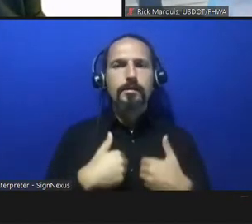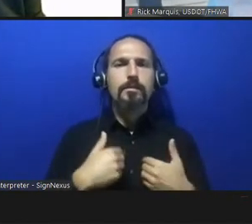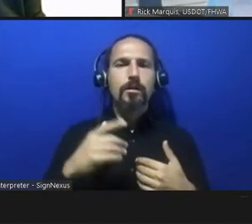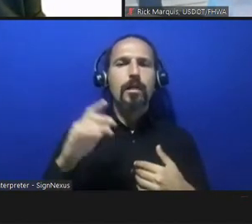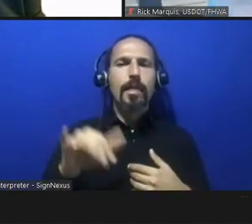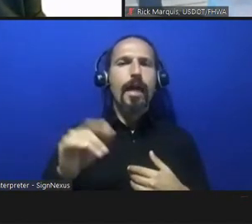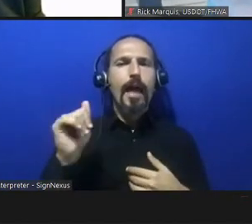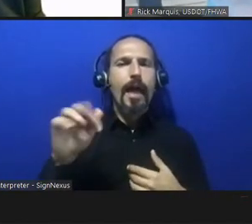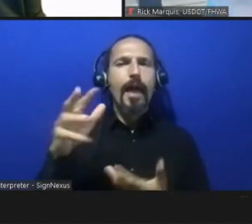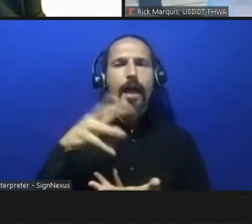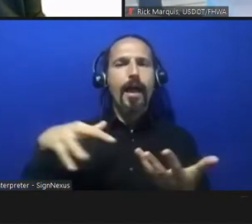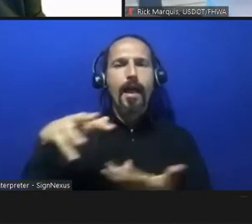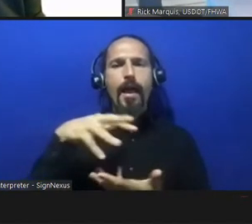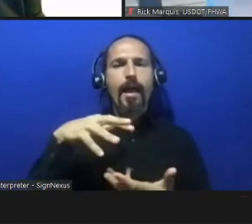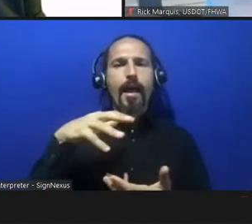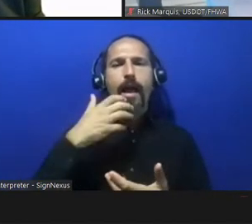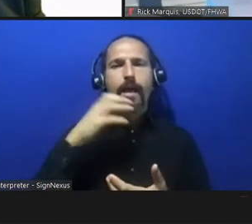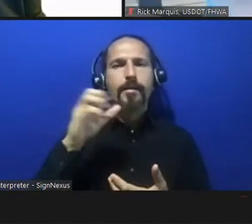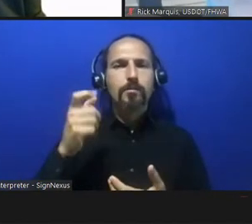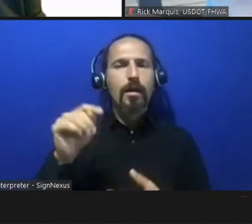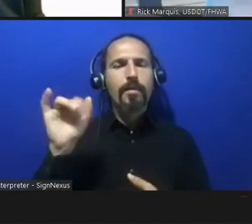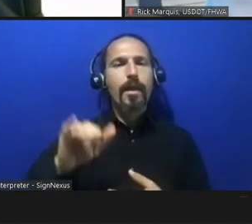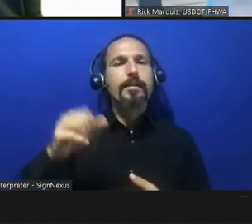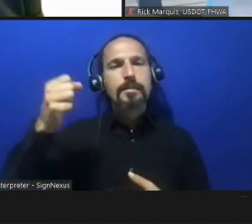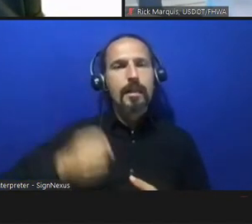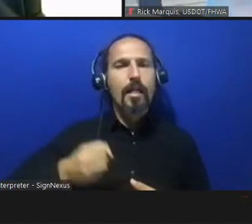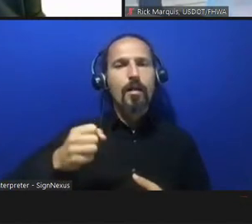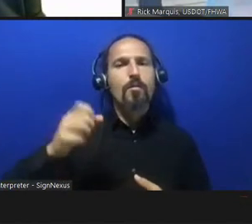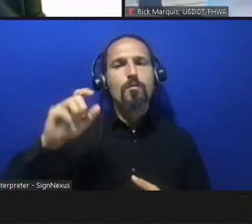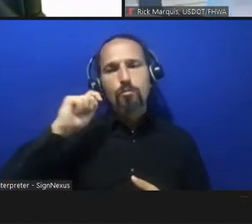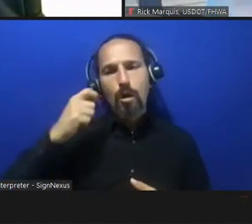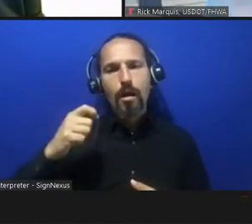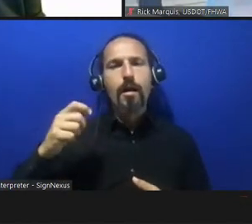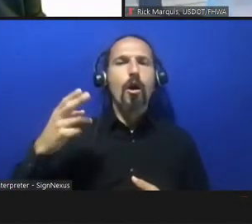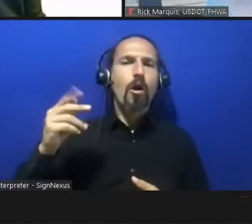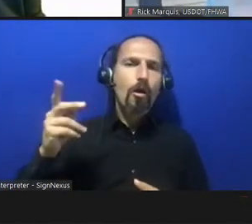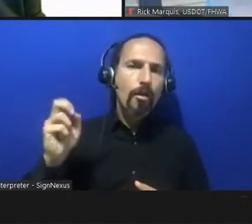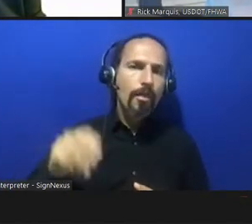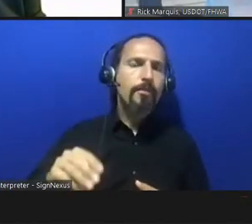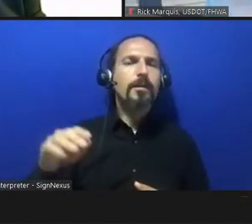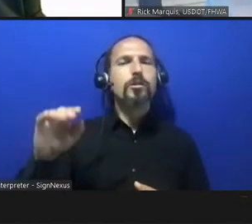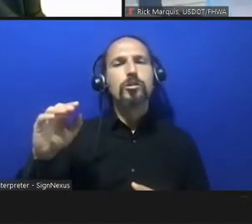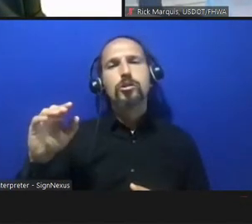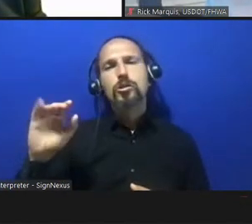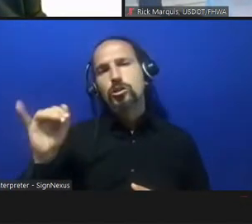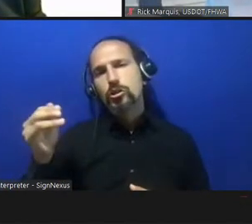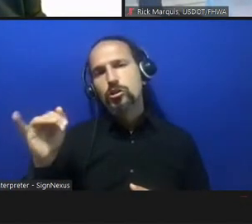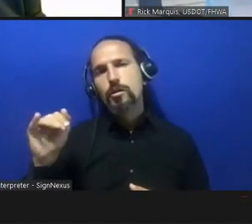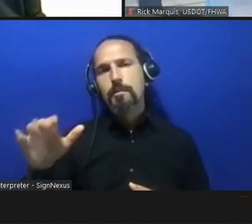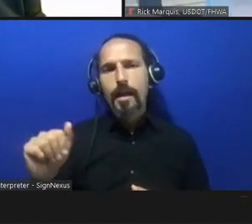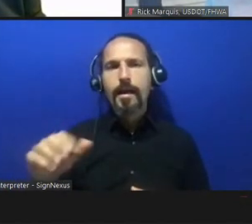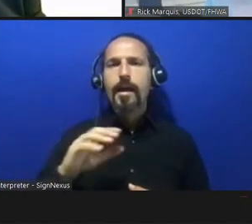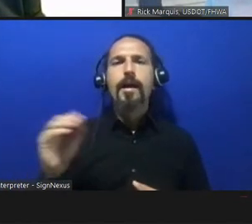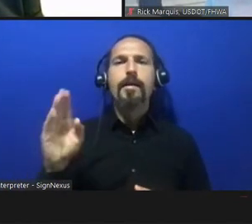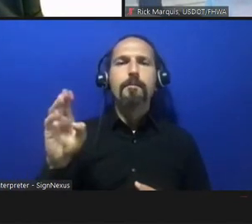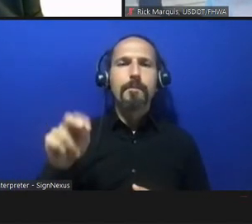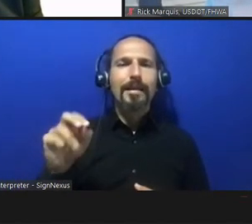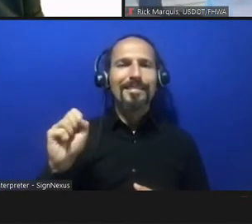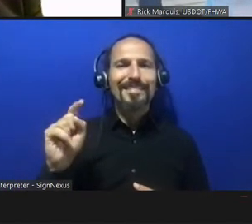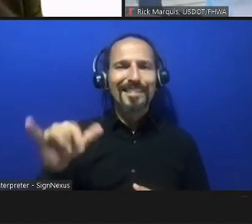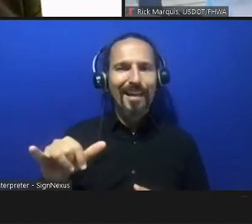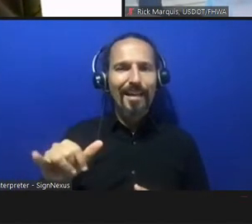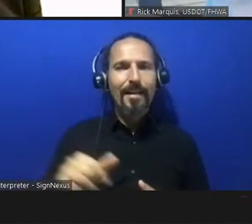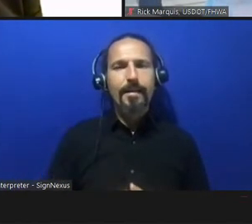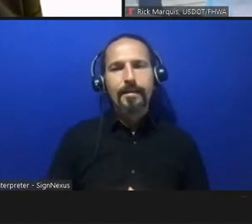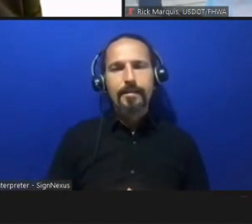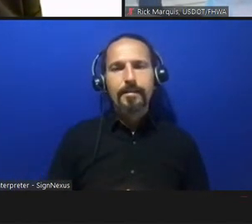pollution hot spots including the south bronx east harlem south jamaica and bedford star long island drivers and small